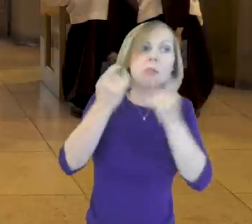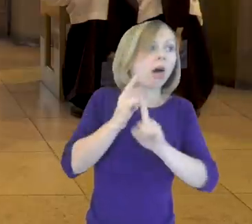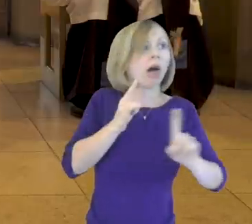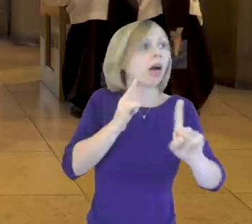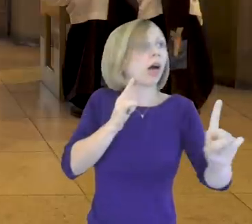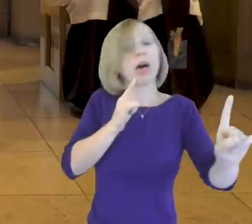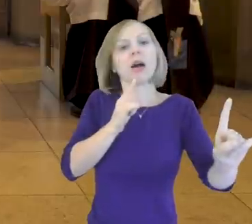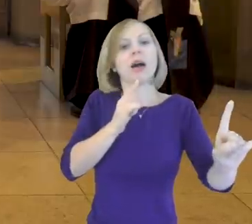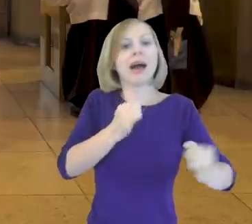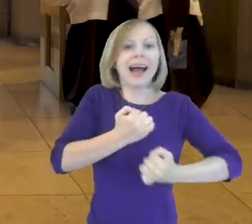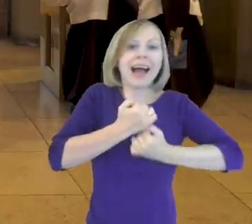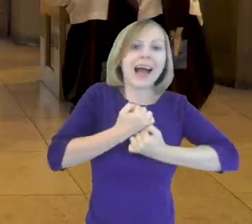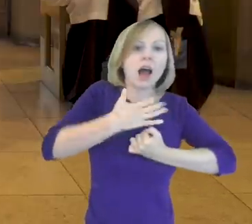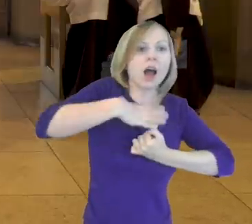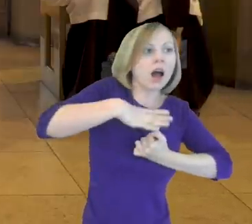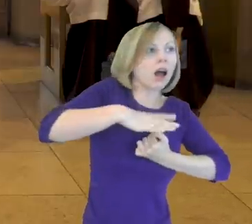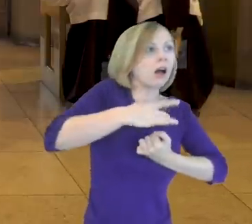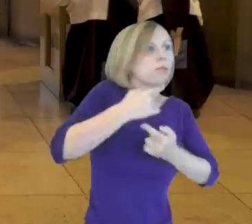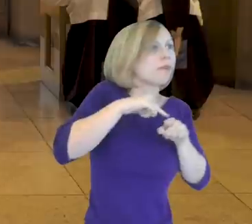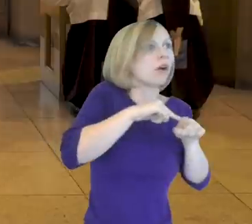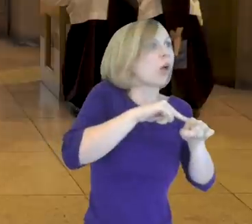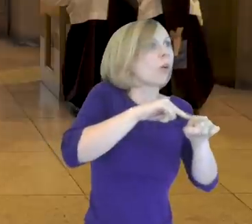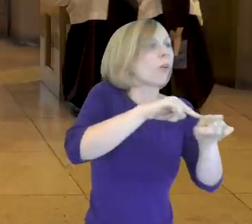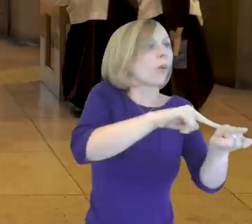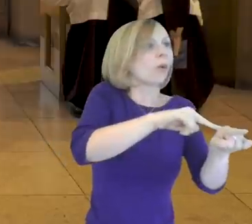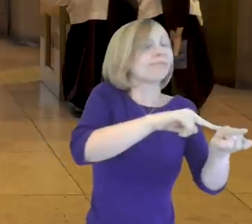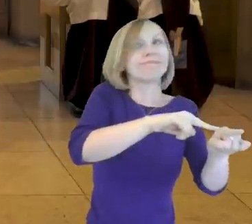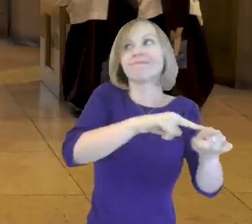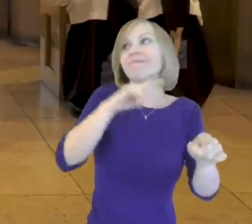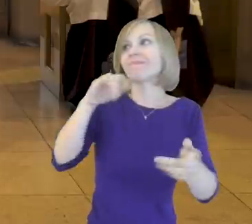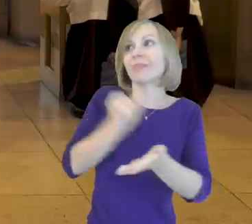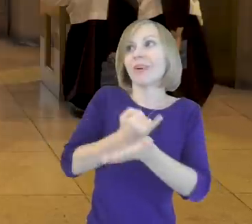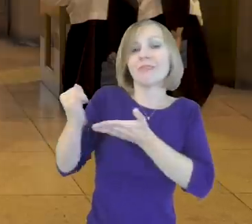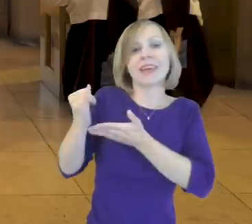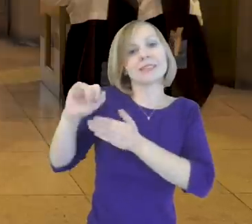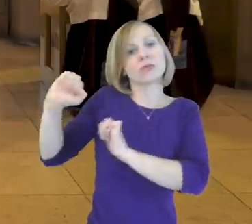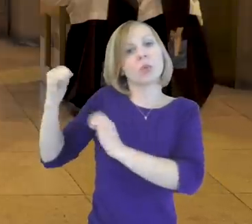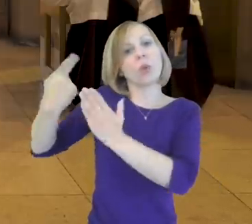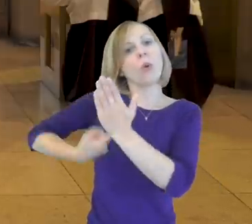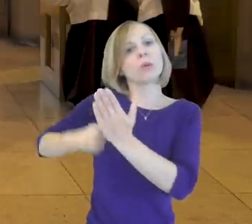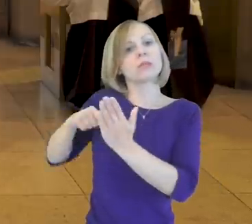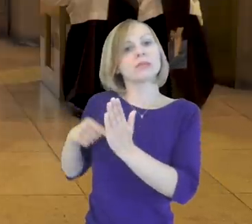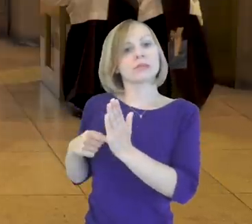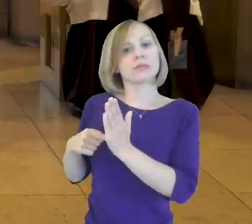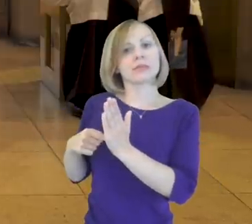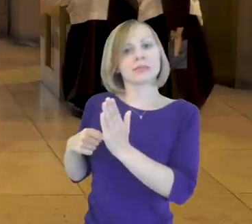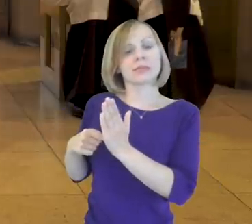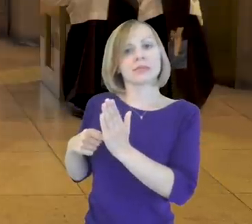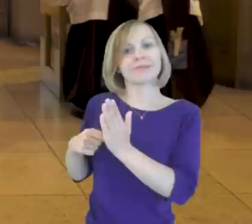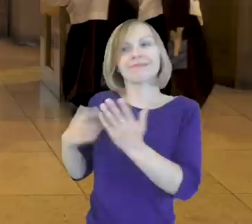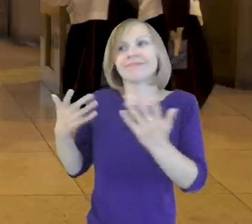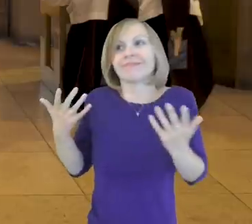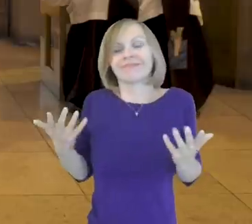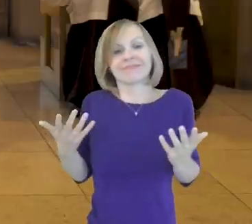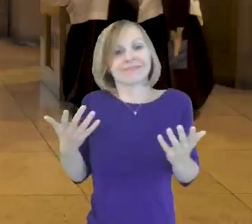the devices and desires of our own hearts. We have offended against thy holy laws. We have left undone